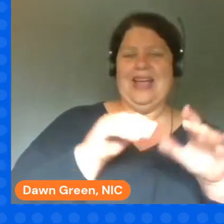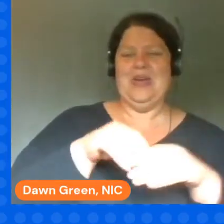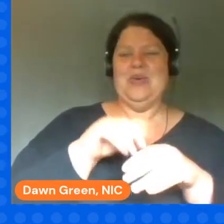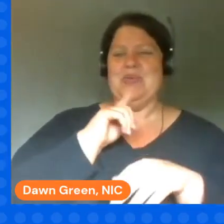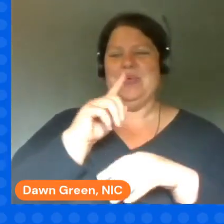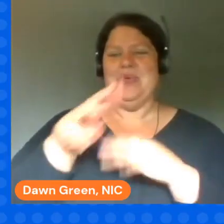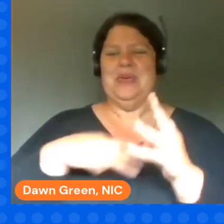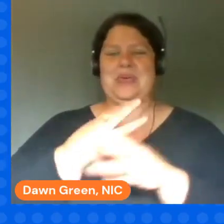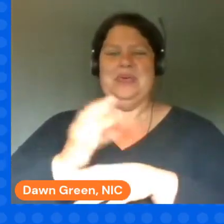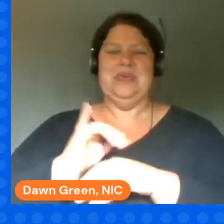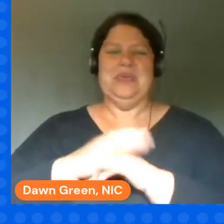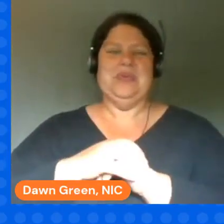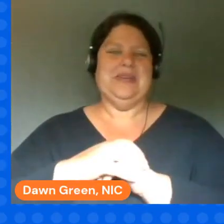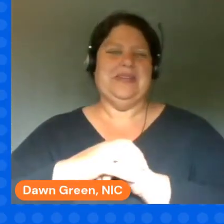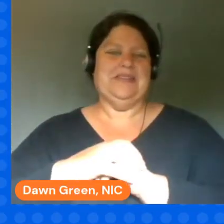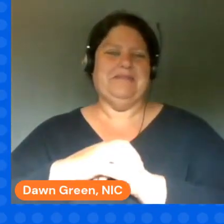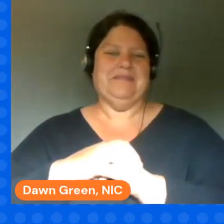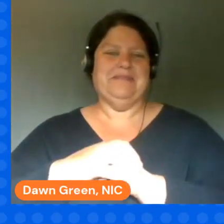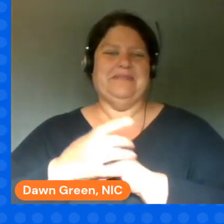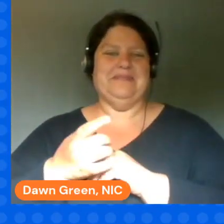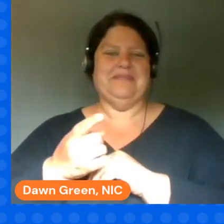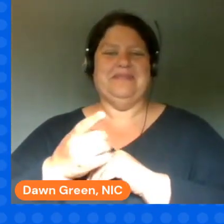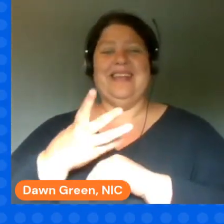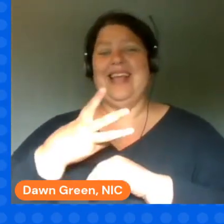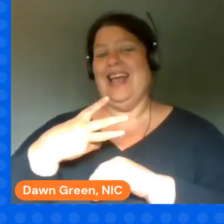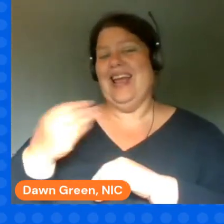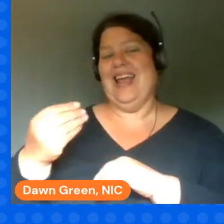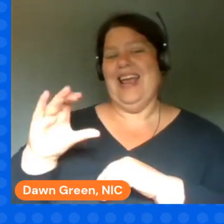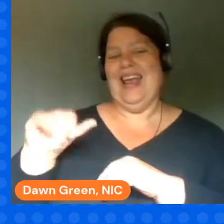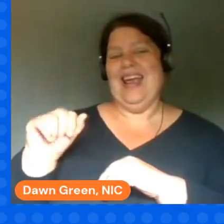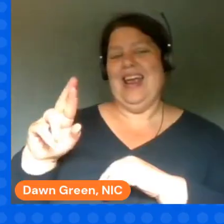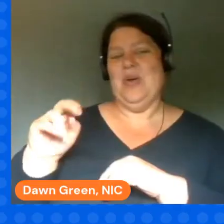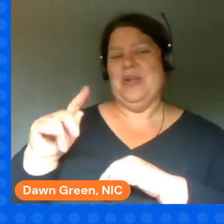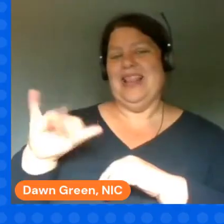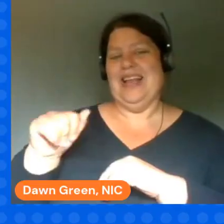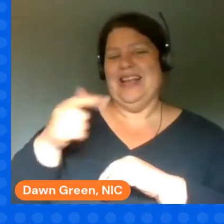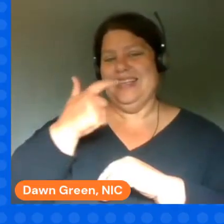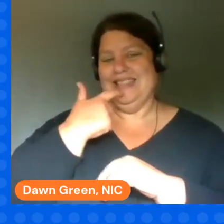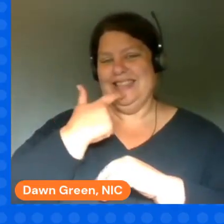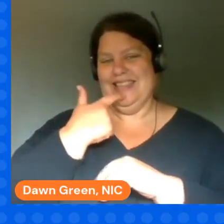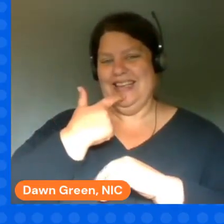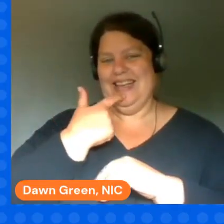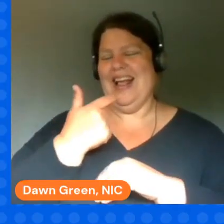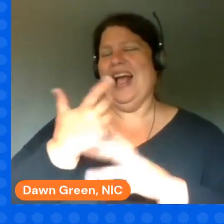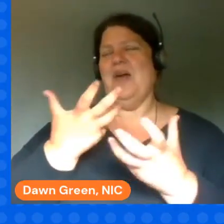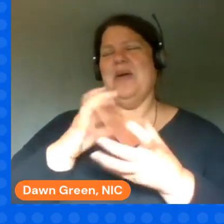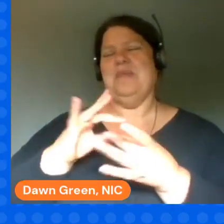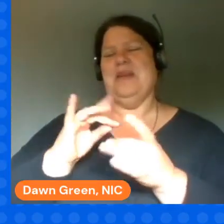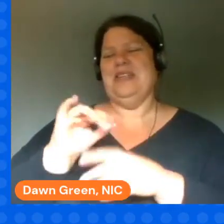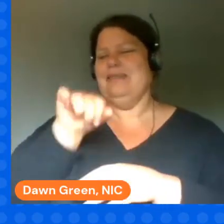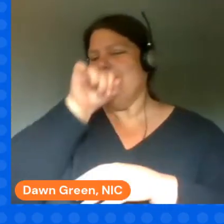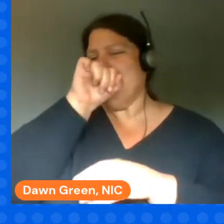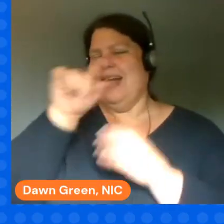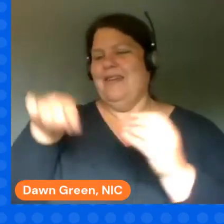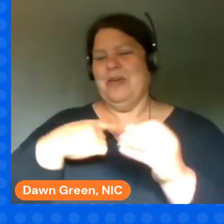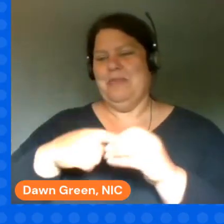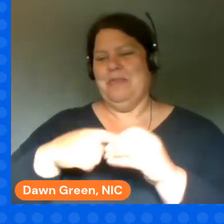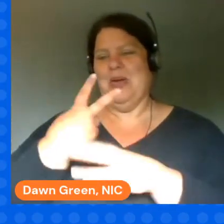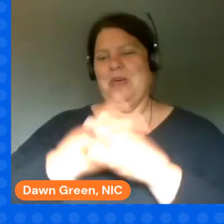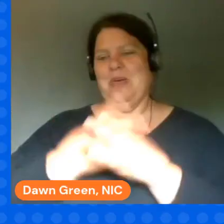Yeah. And I want to mention something too that I love about Scratch and I love about OctoStudio as a potential too, is